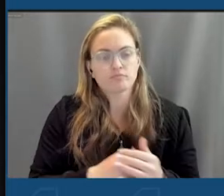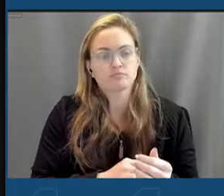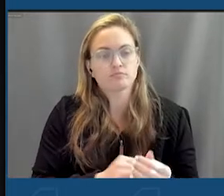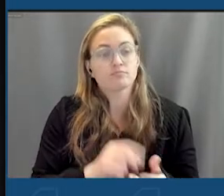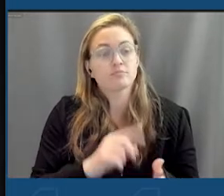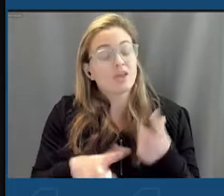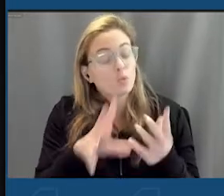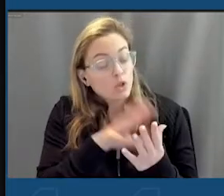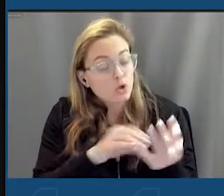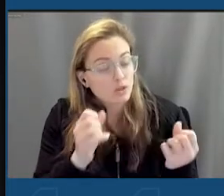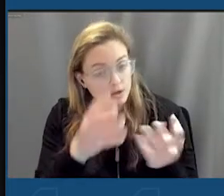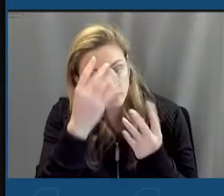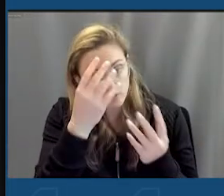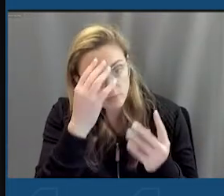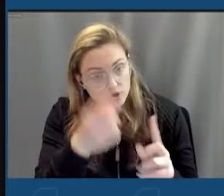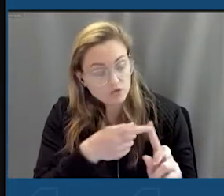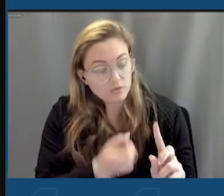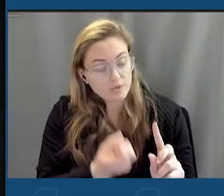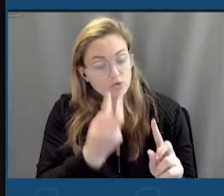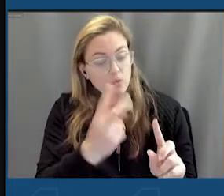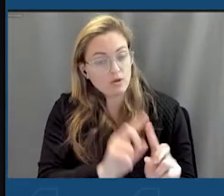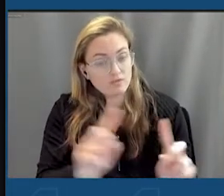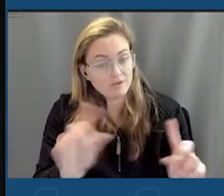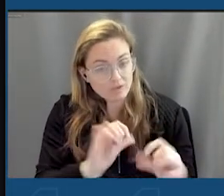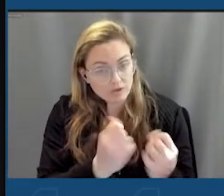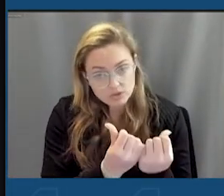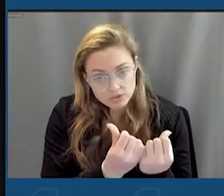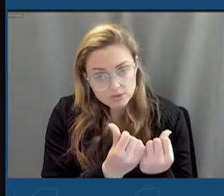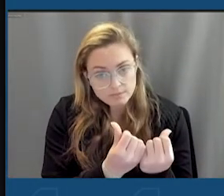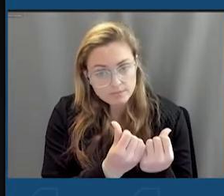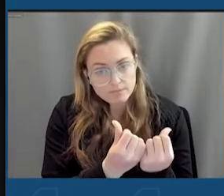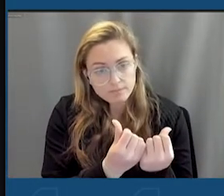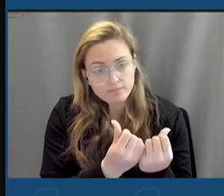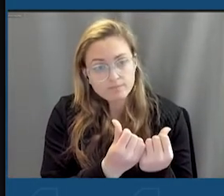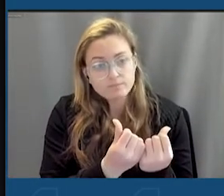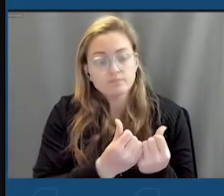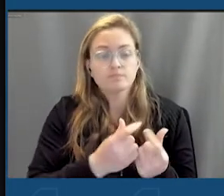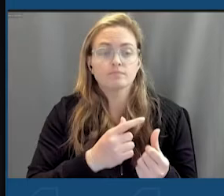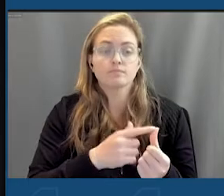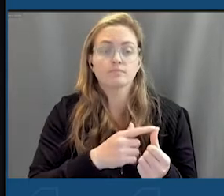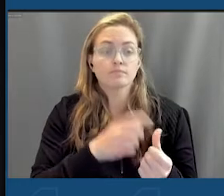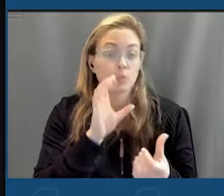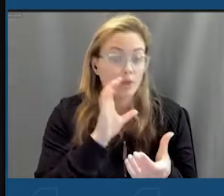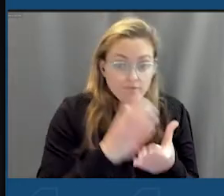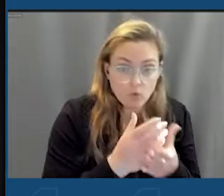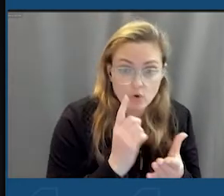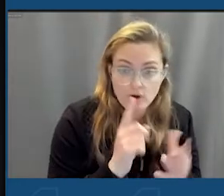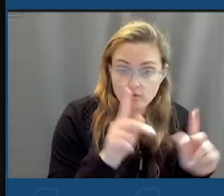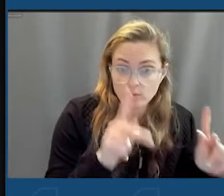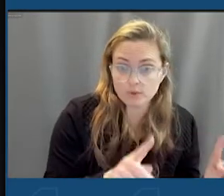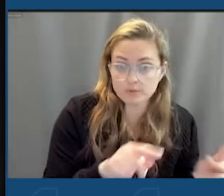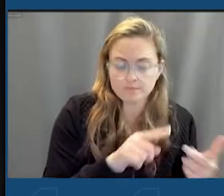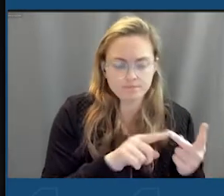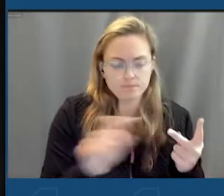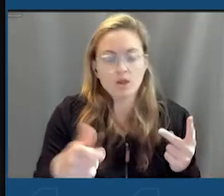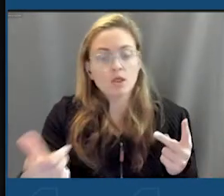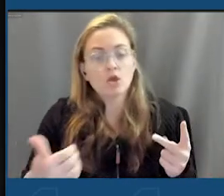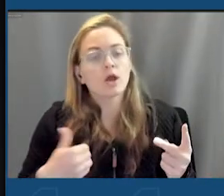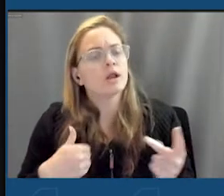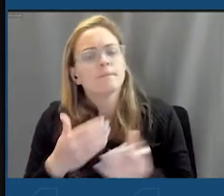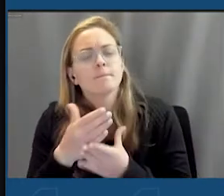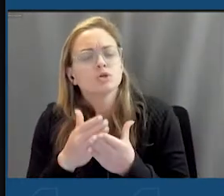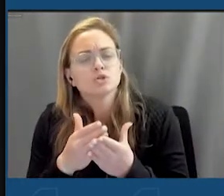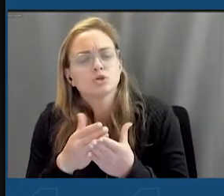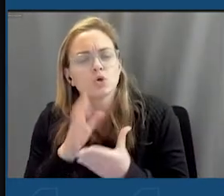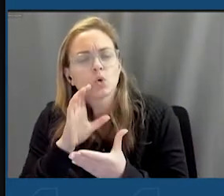bunch of information from those 12 different agencies. One had a photograph of the suspect. Another had a partial